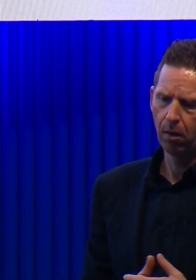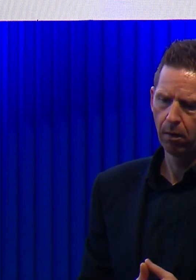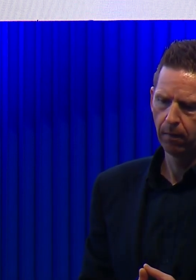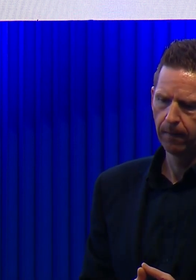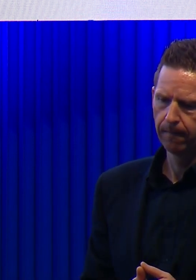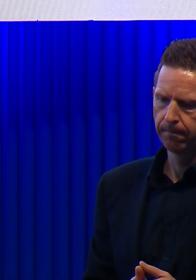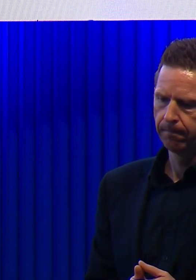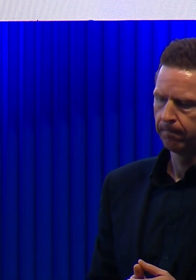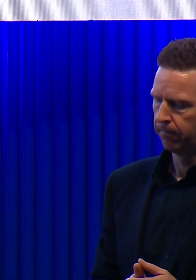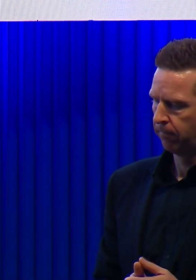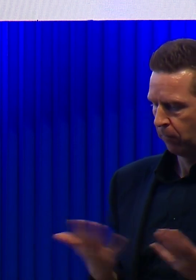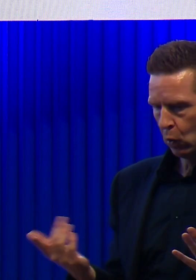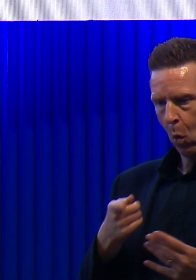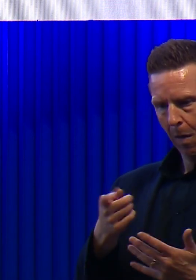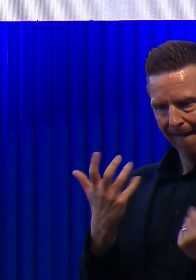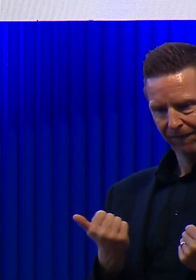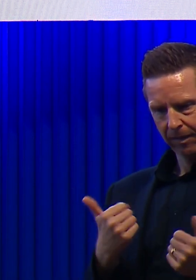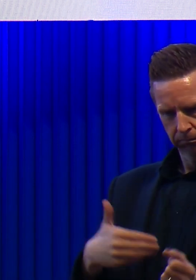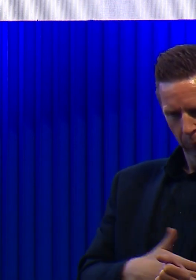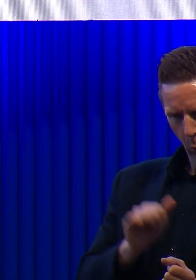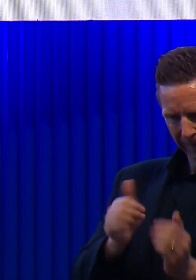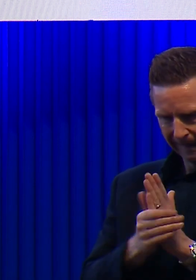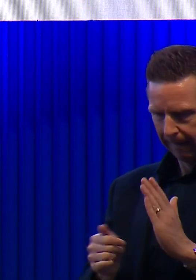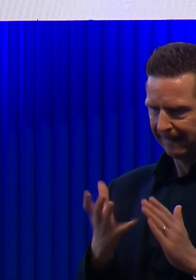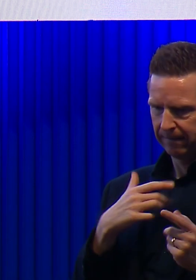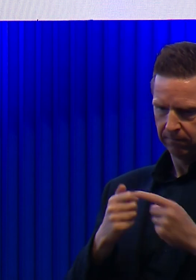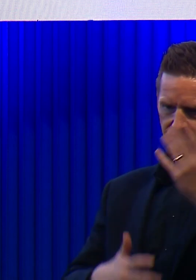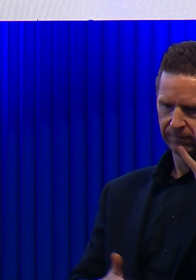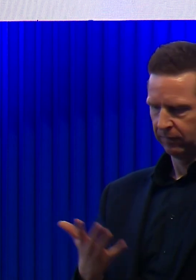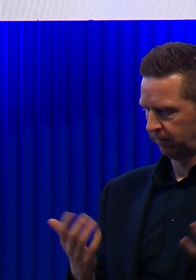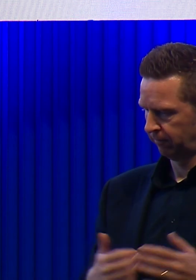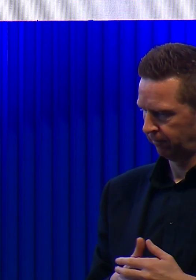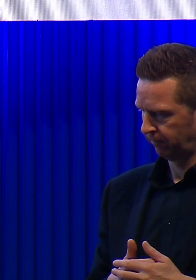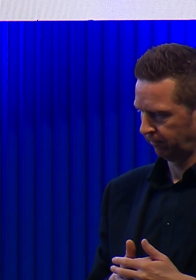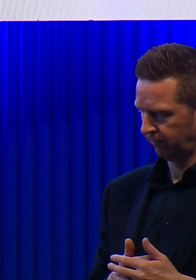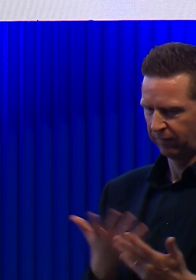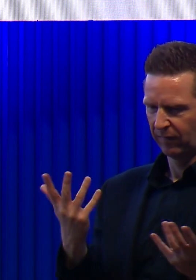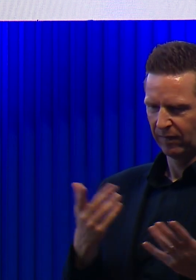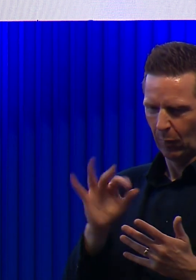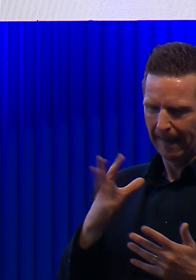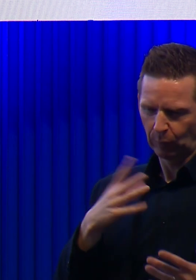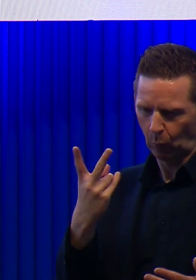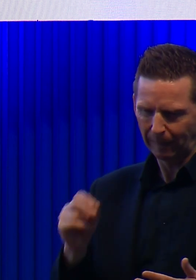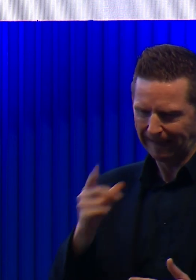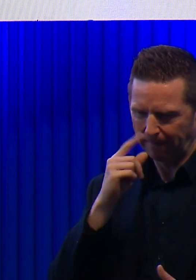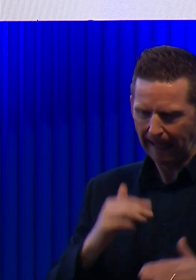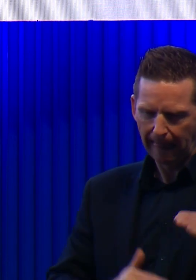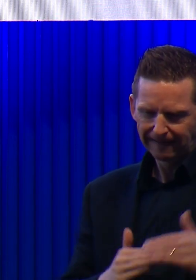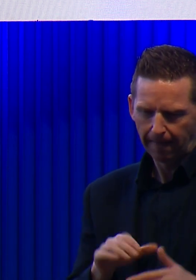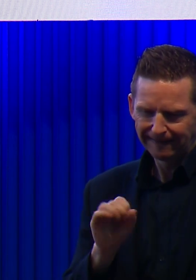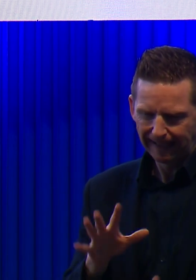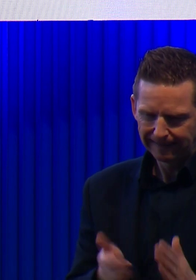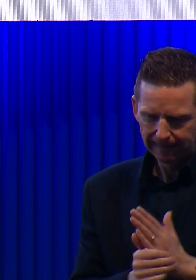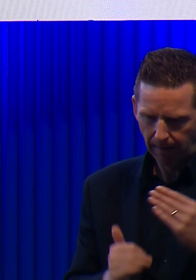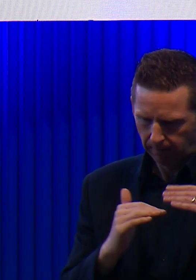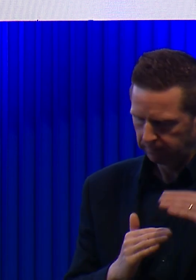takeaway number 3. That is, it's all about developing the right skills so you can contribute